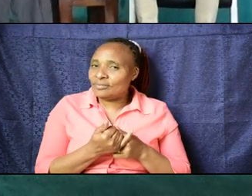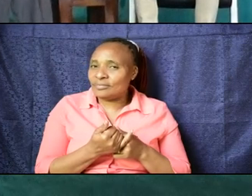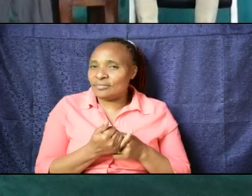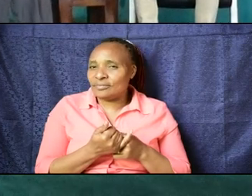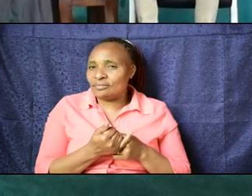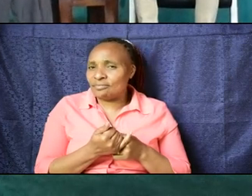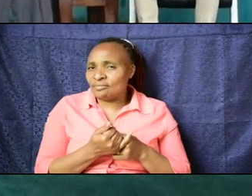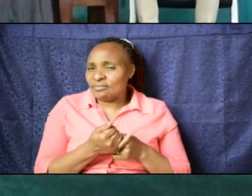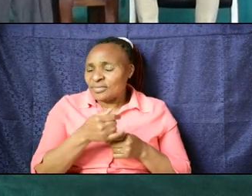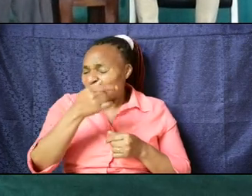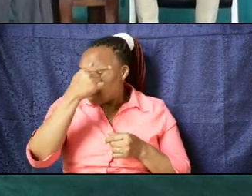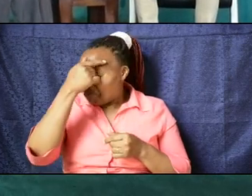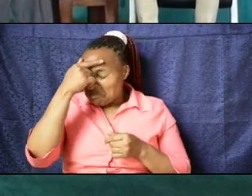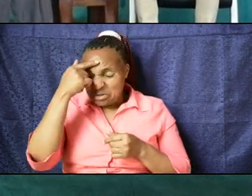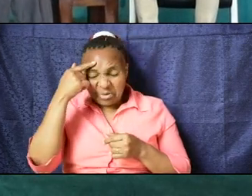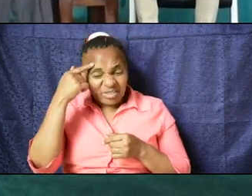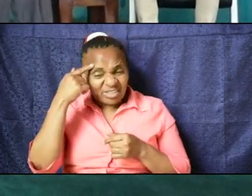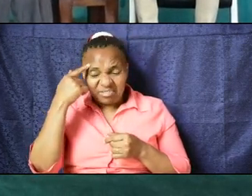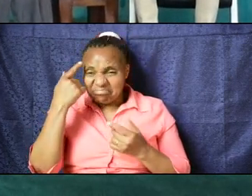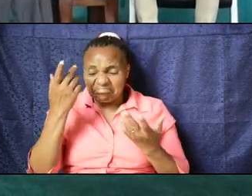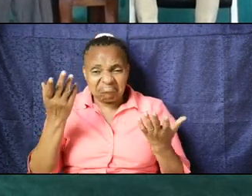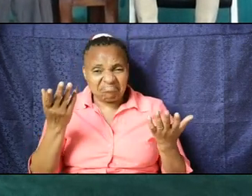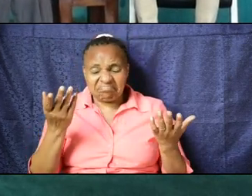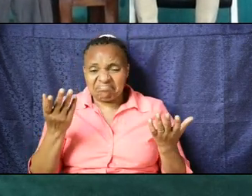Okay, because it's frustrating.